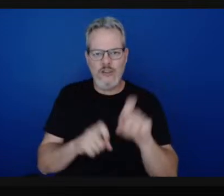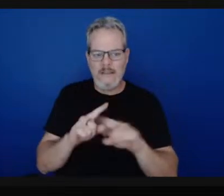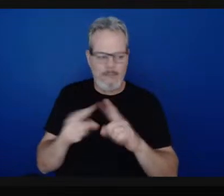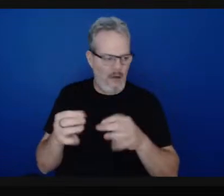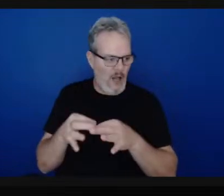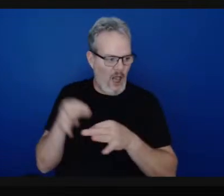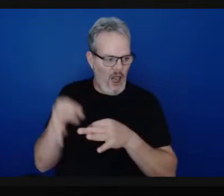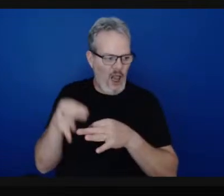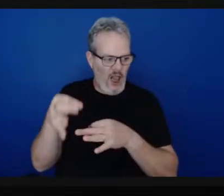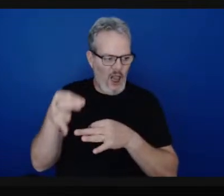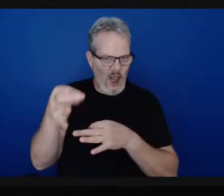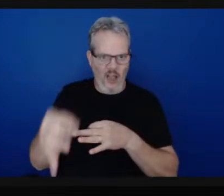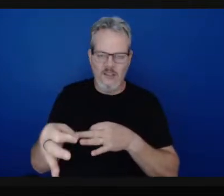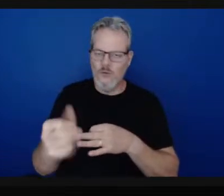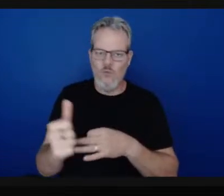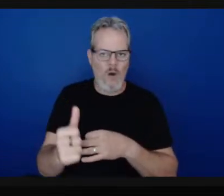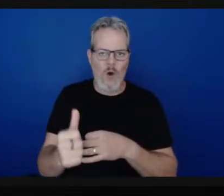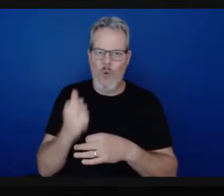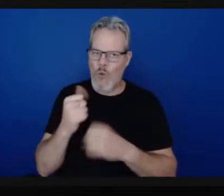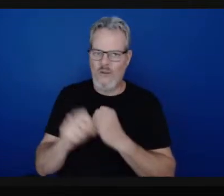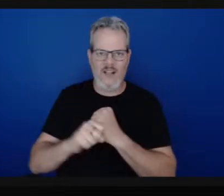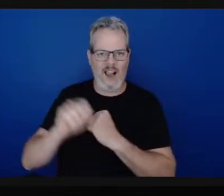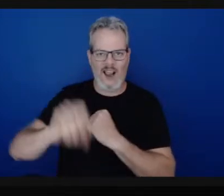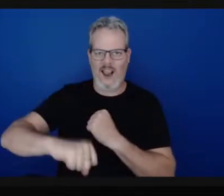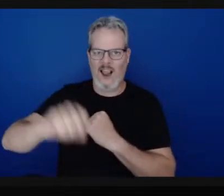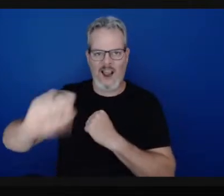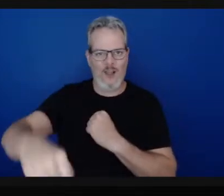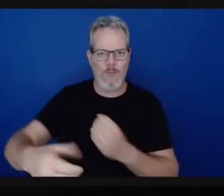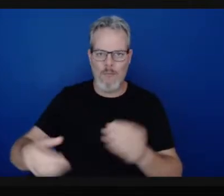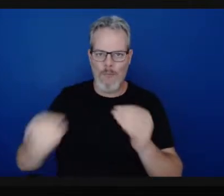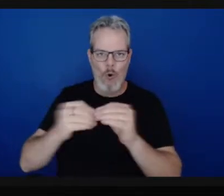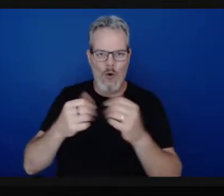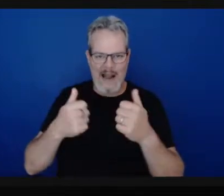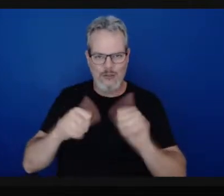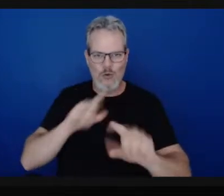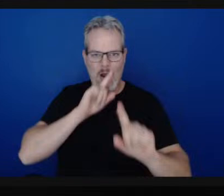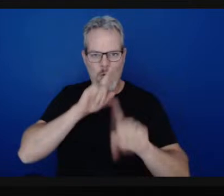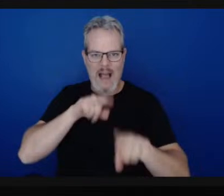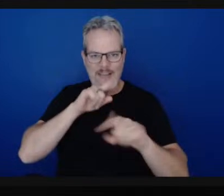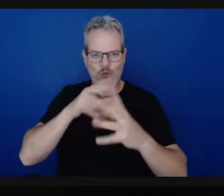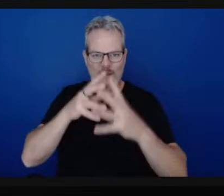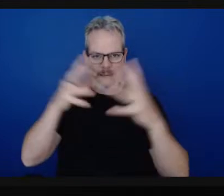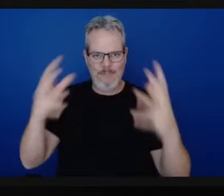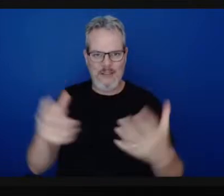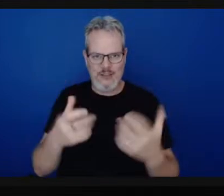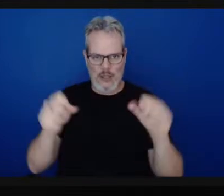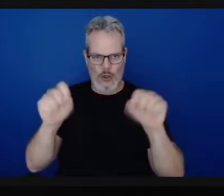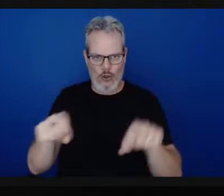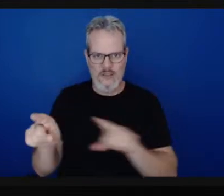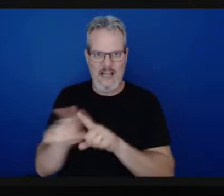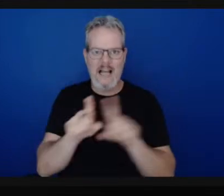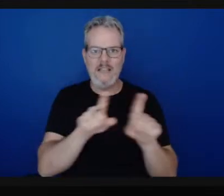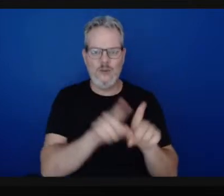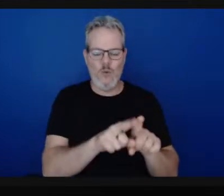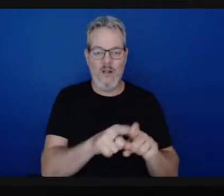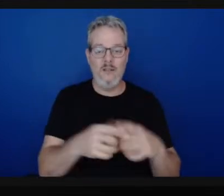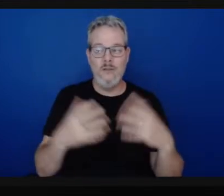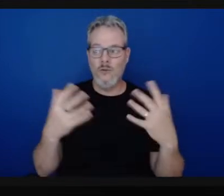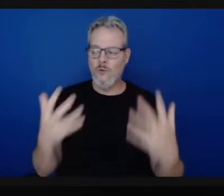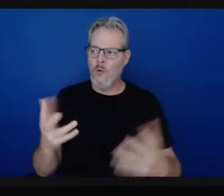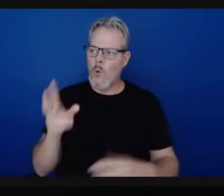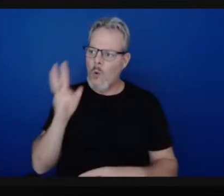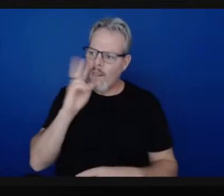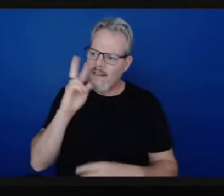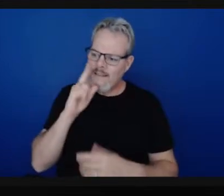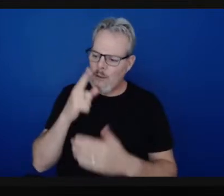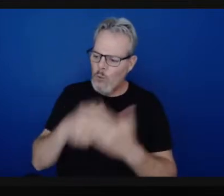only going to throw you 2. I tried to do as many as I could as well. So let's see here. What's the good